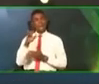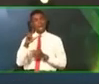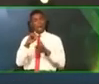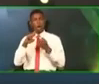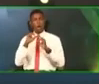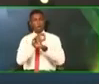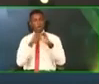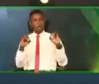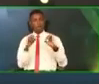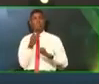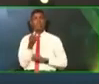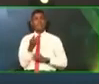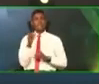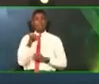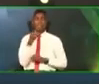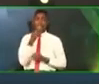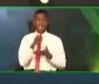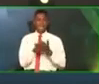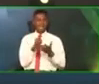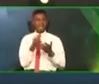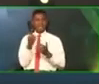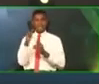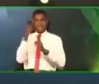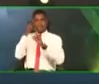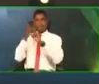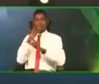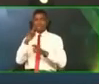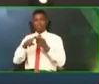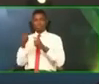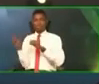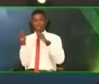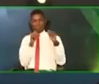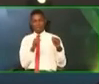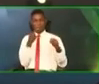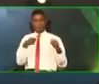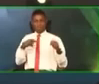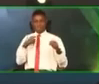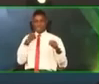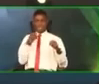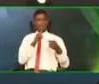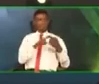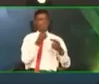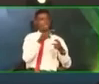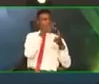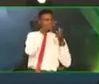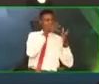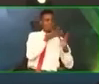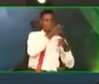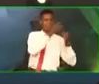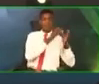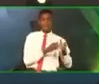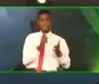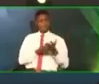the thought of the speaker to the audience or the listener, the final recipient. Am I right on that? So sometimes you may need